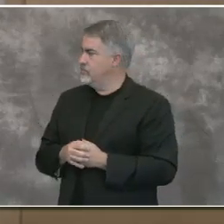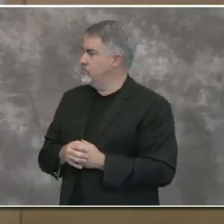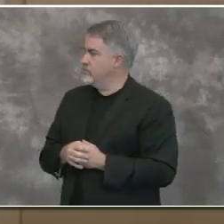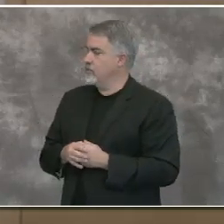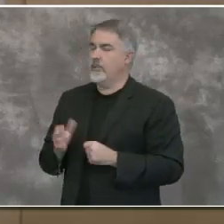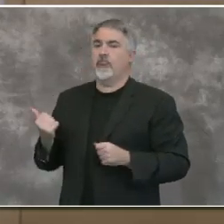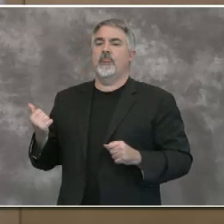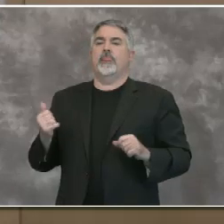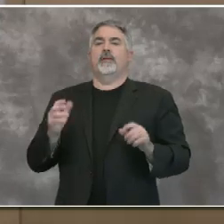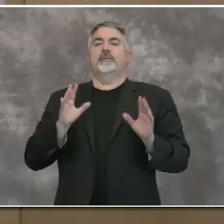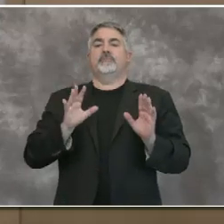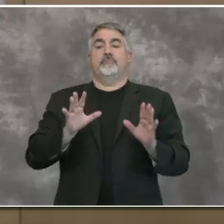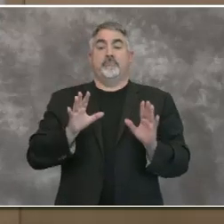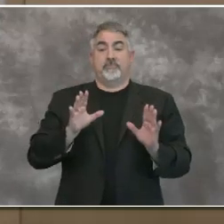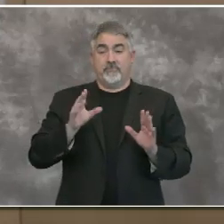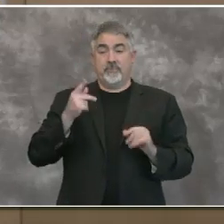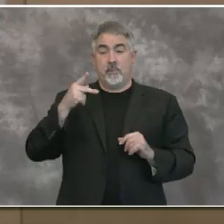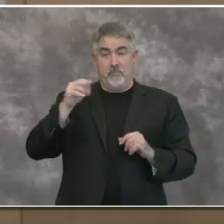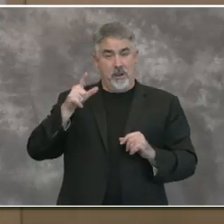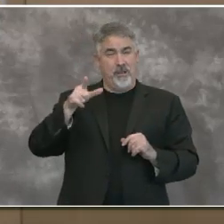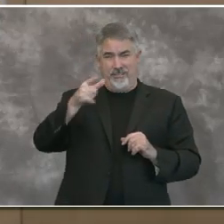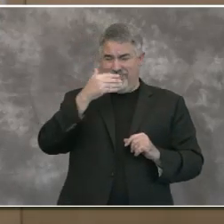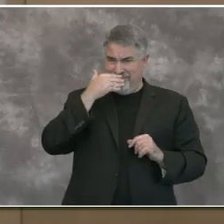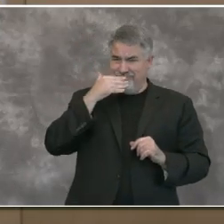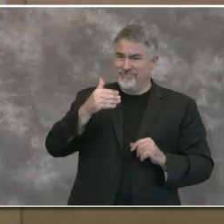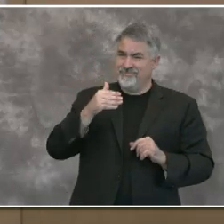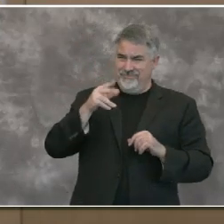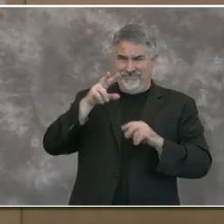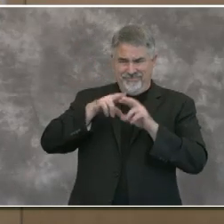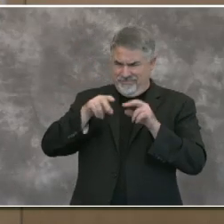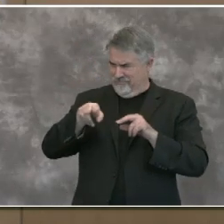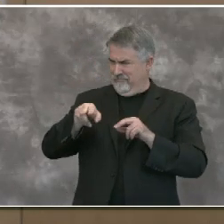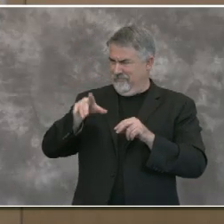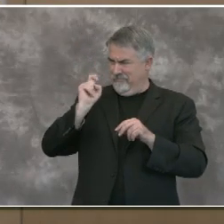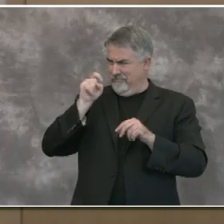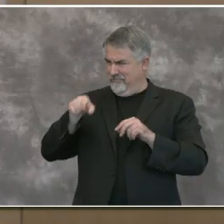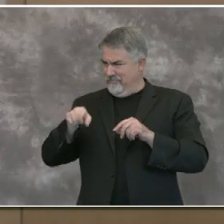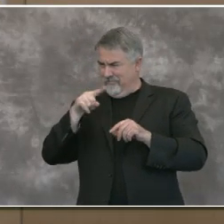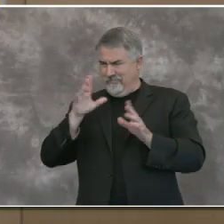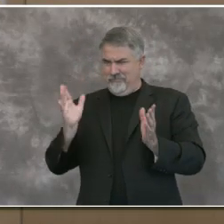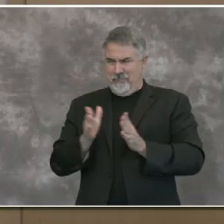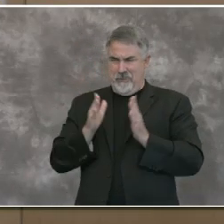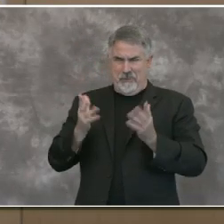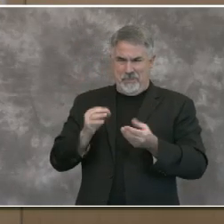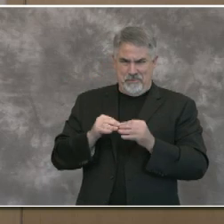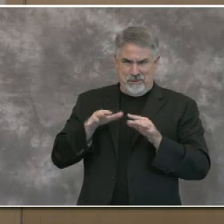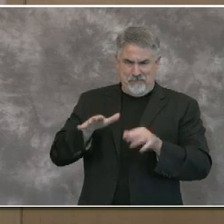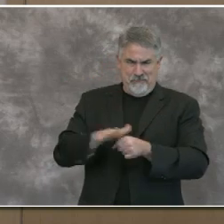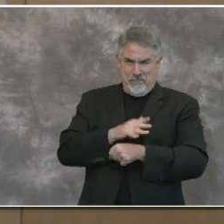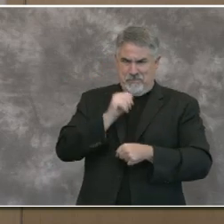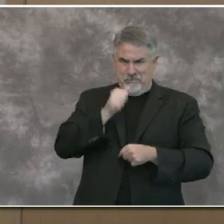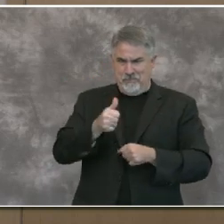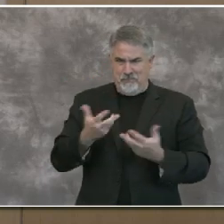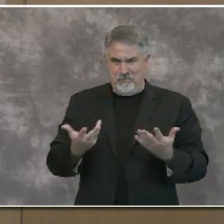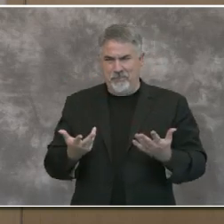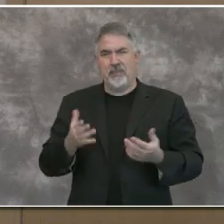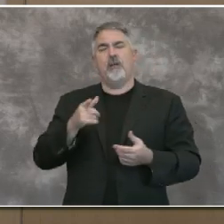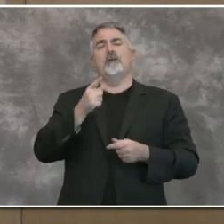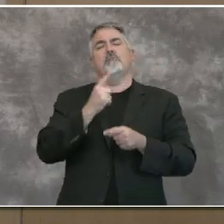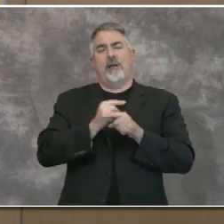So, Paul, I think you've given an accurate assessment of what the situation looks like, and we can